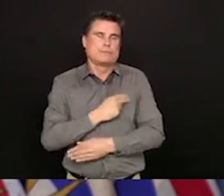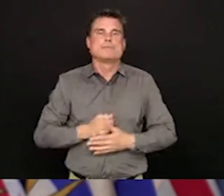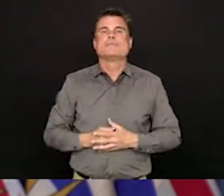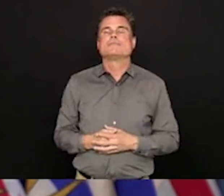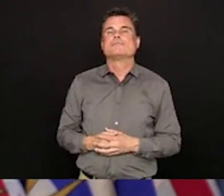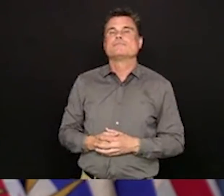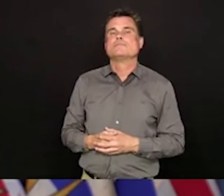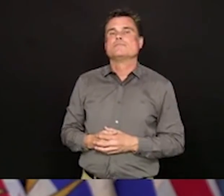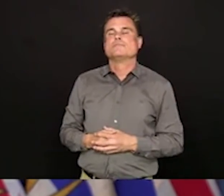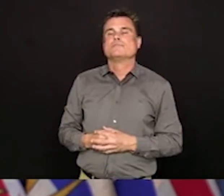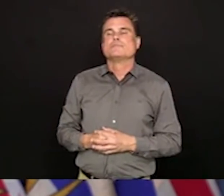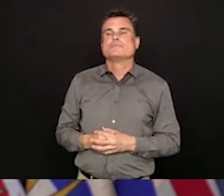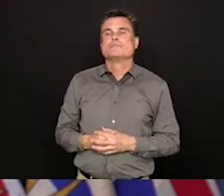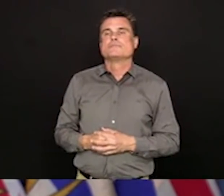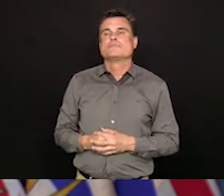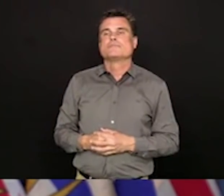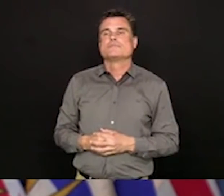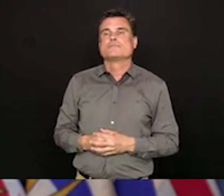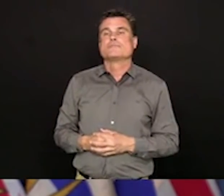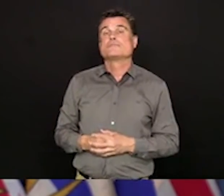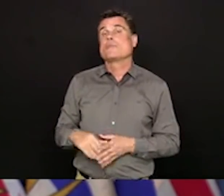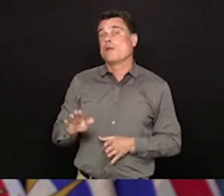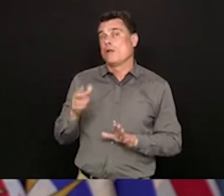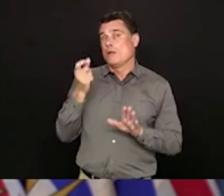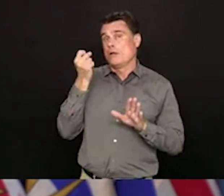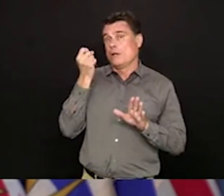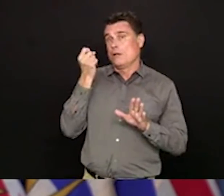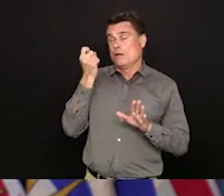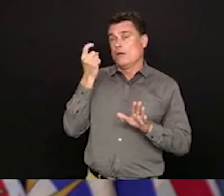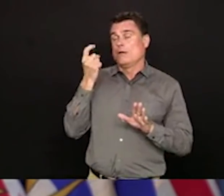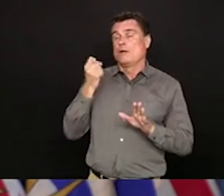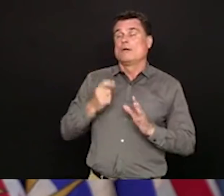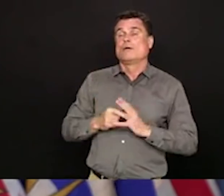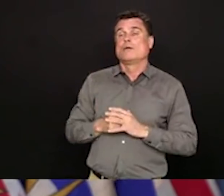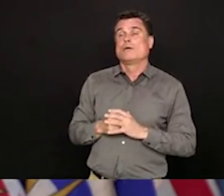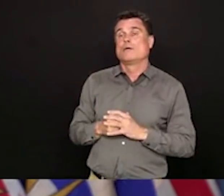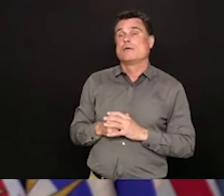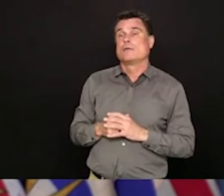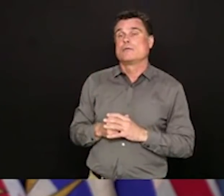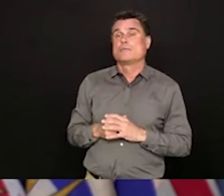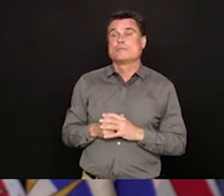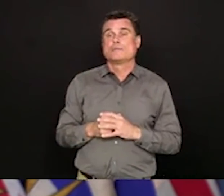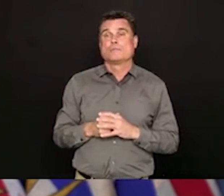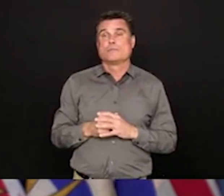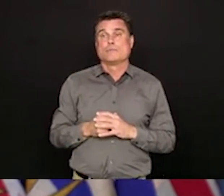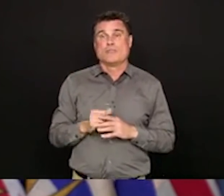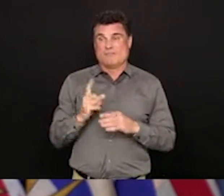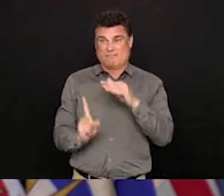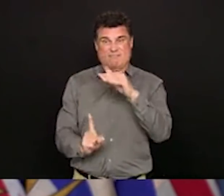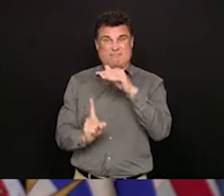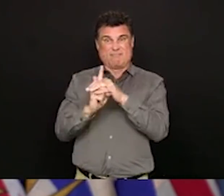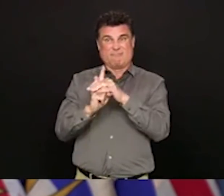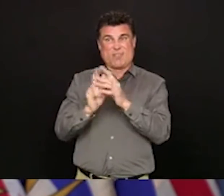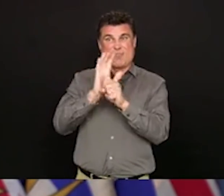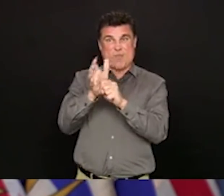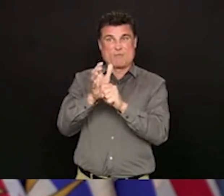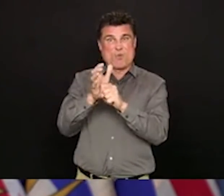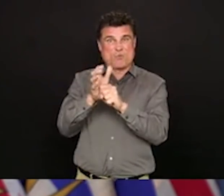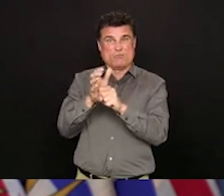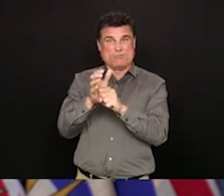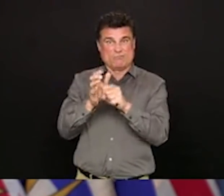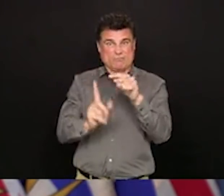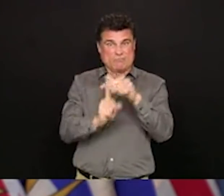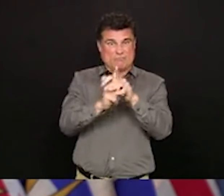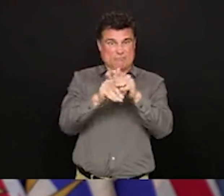have been declared over. In our other outbreaks, we have 77 cases associated with the